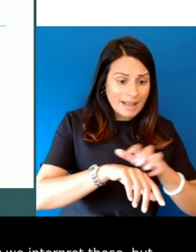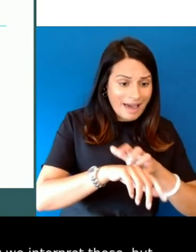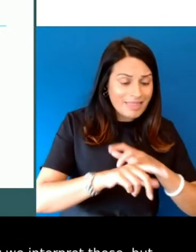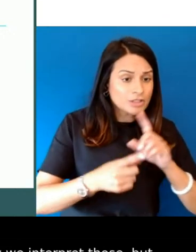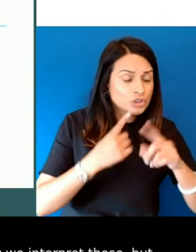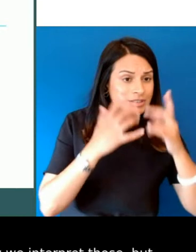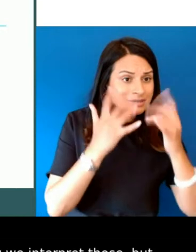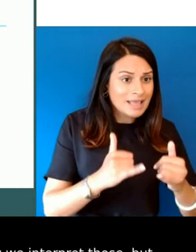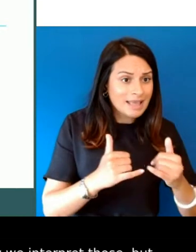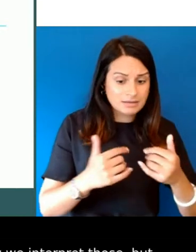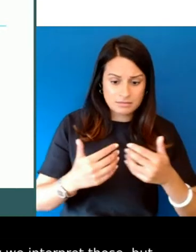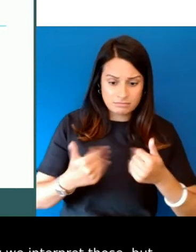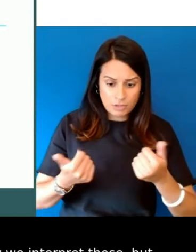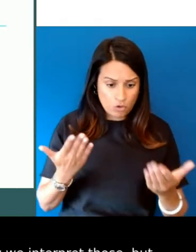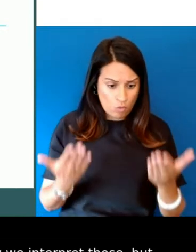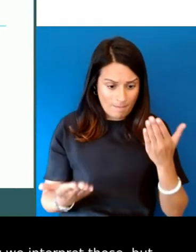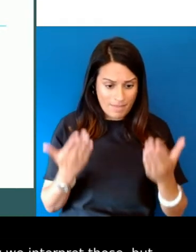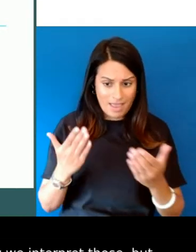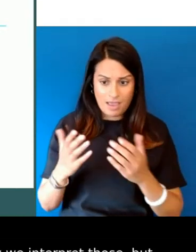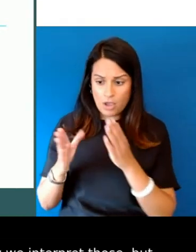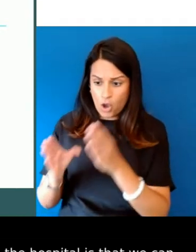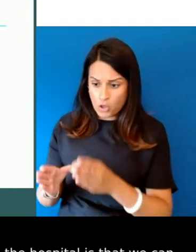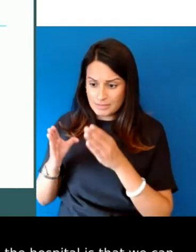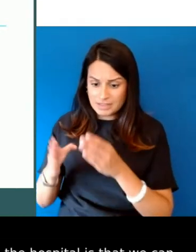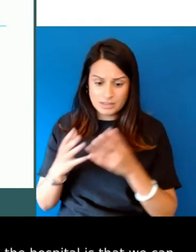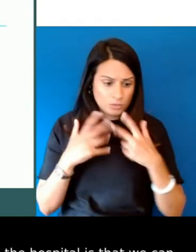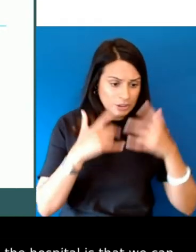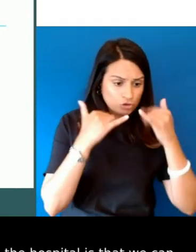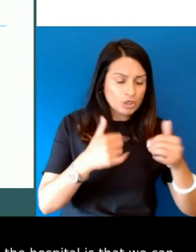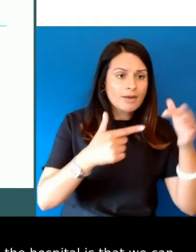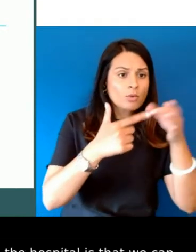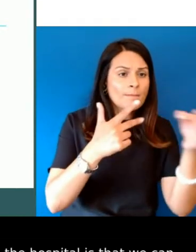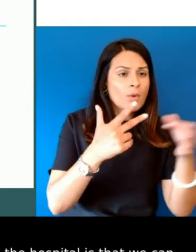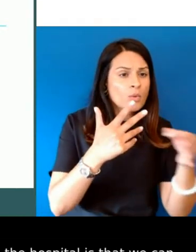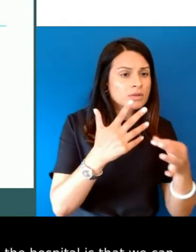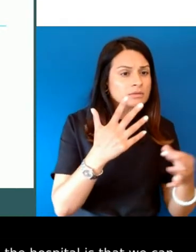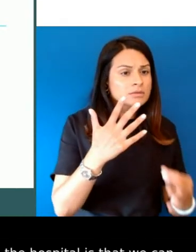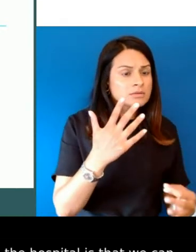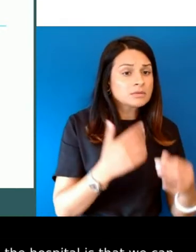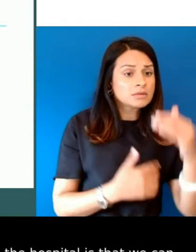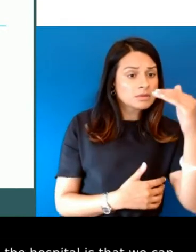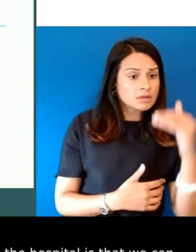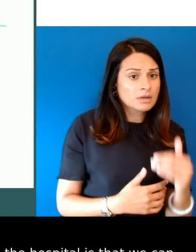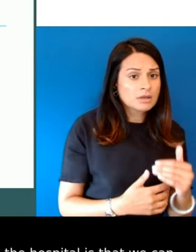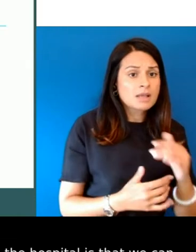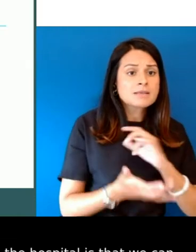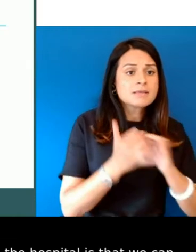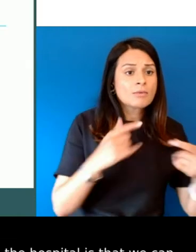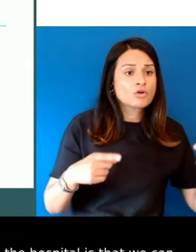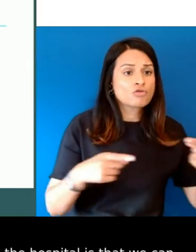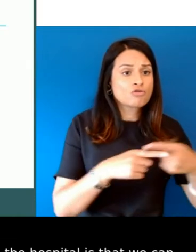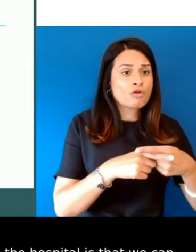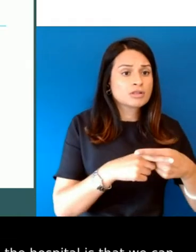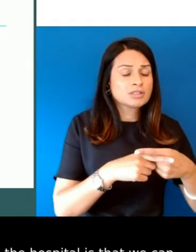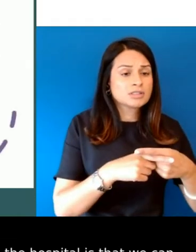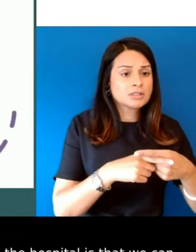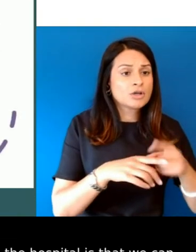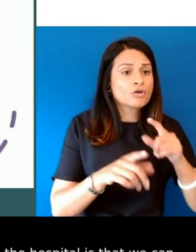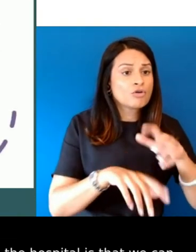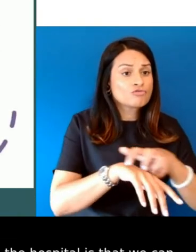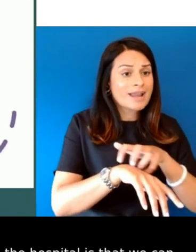then look at the components and then we can confirm whether somebody has a cross-reaction protein between pollen and